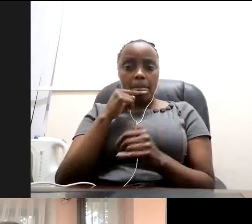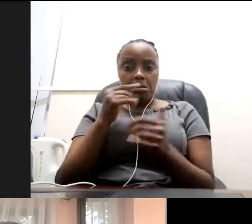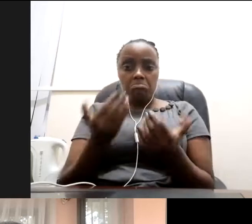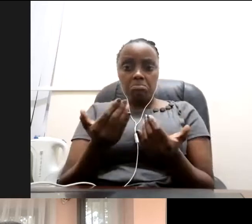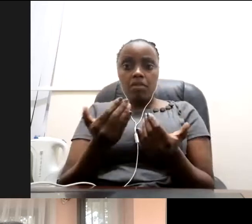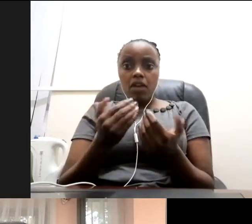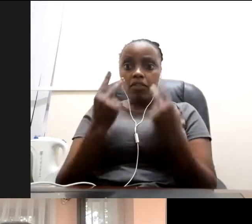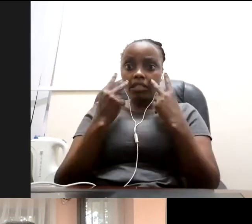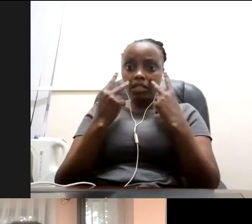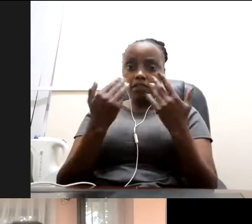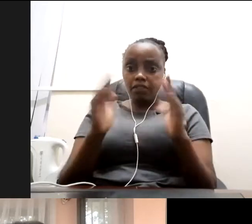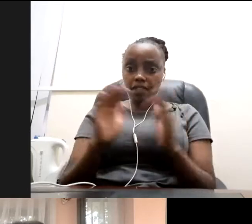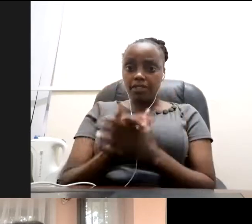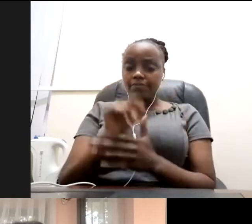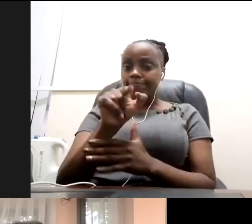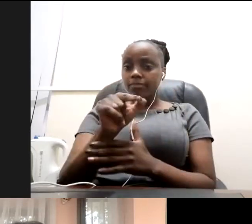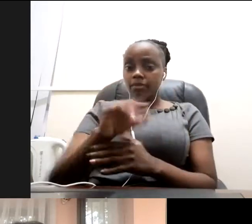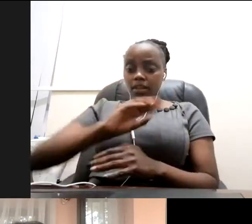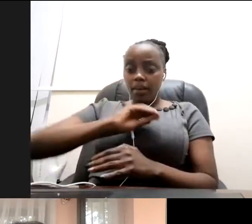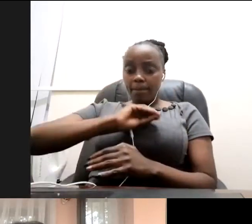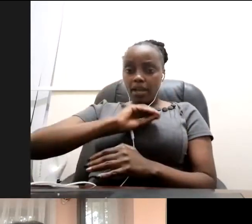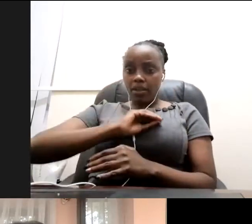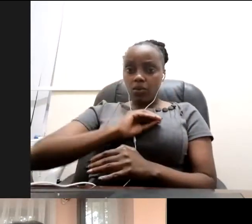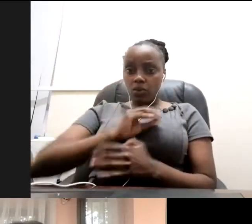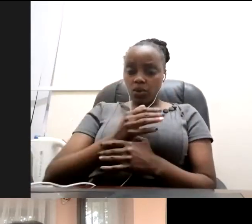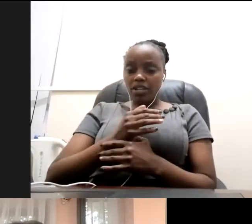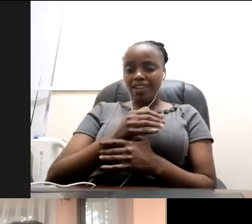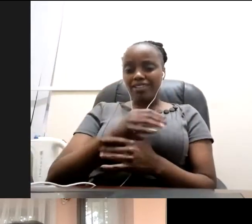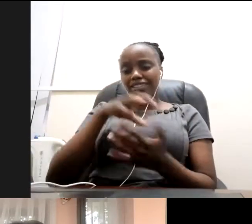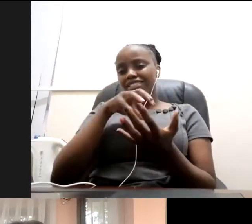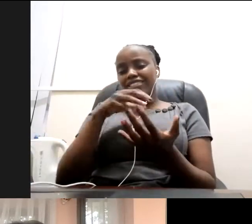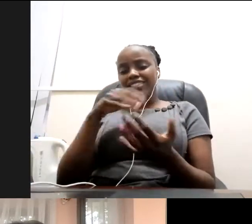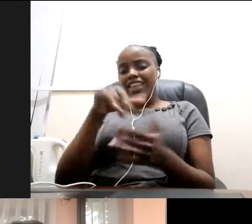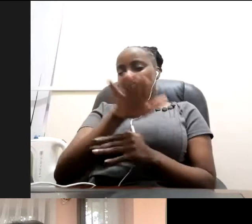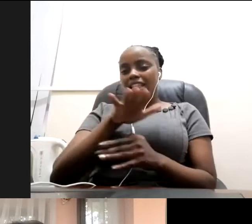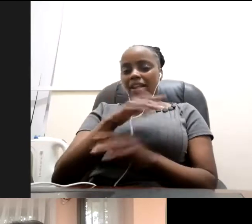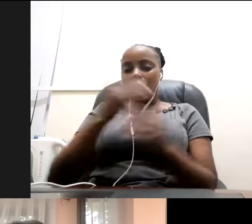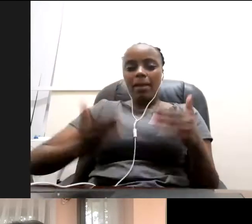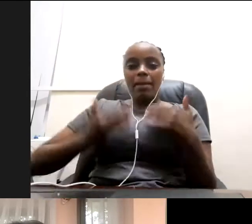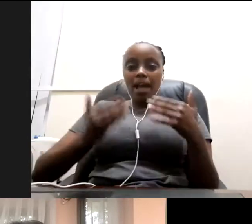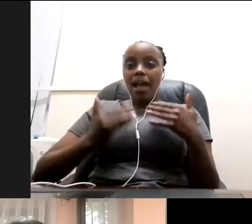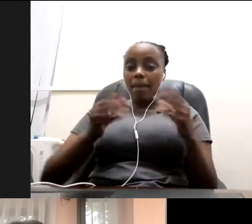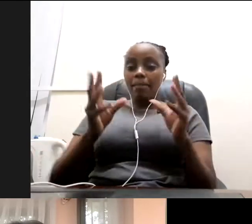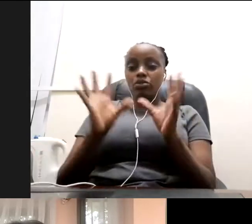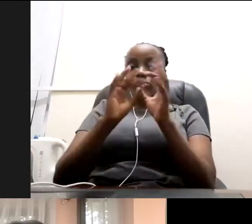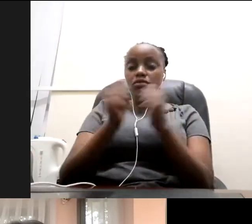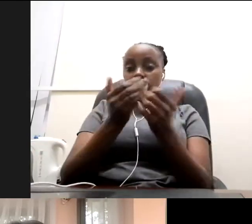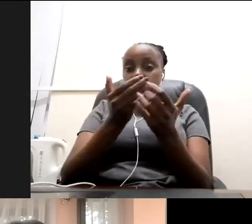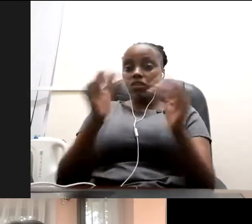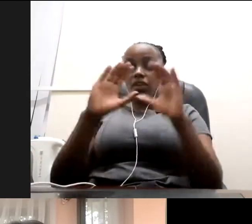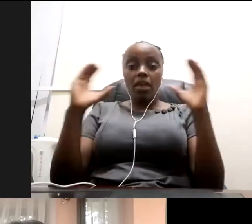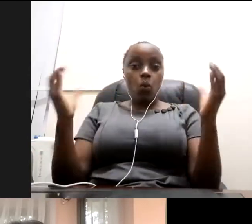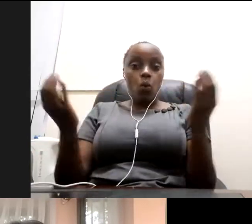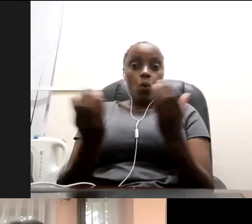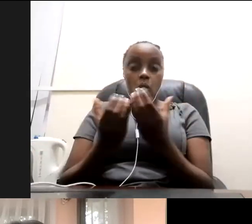course, that this is my own very constituency, so I'm very happy to be with you. The world is slowly emerging from a